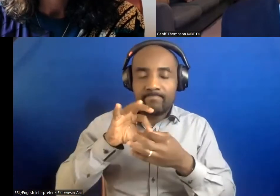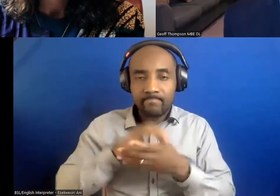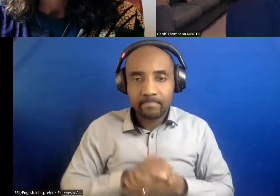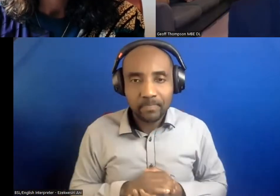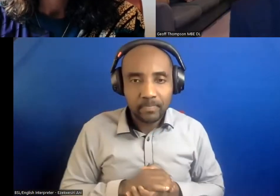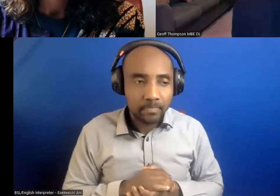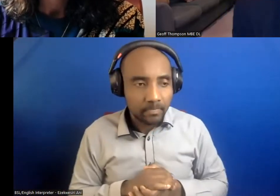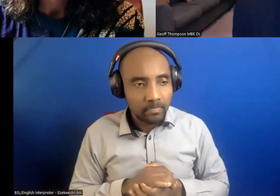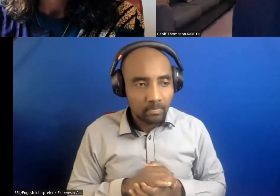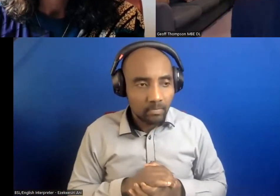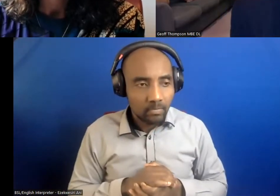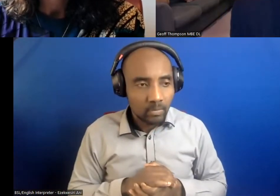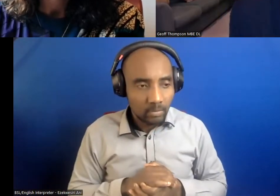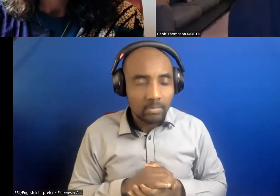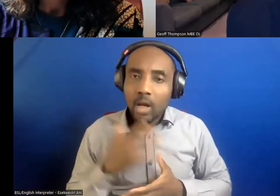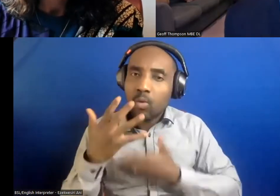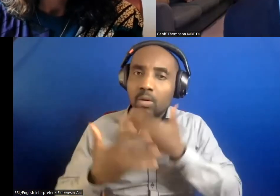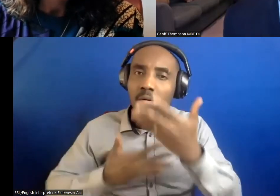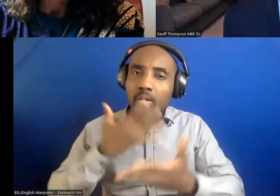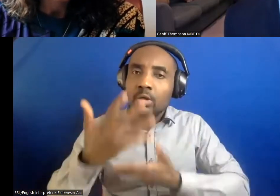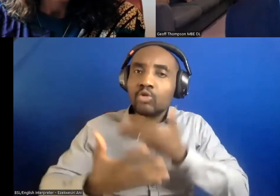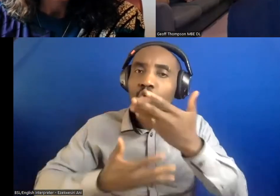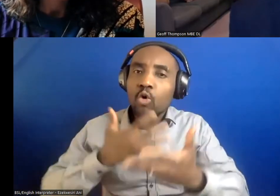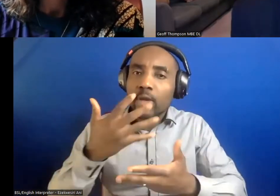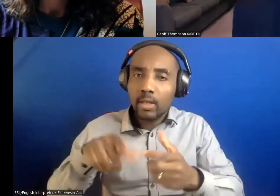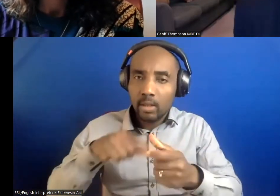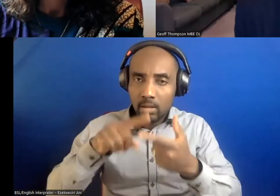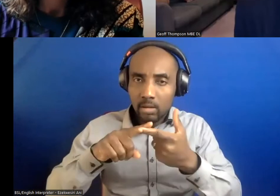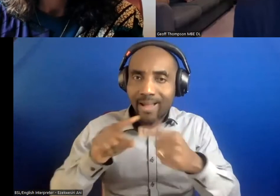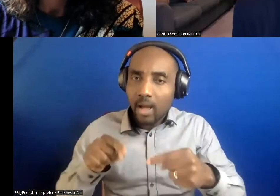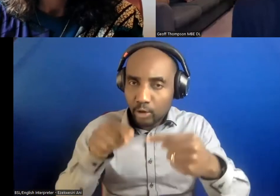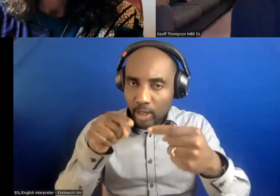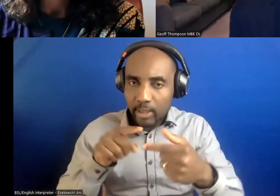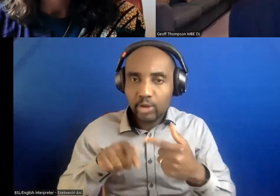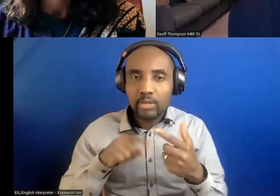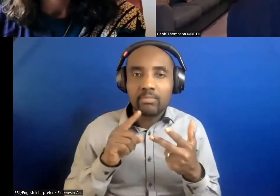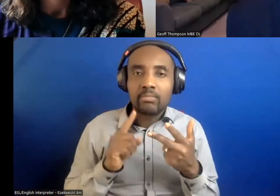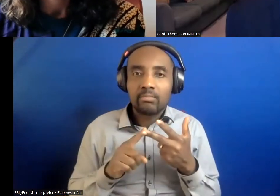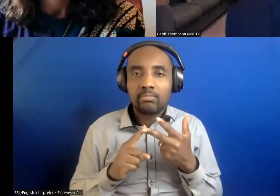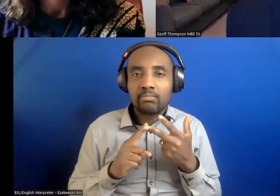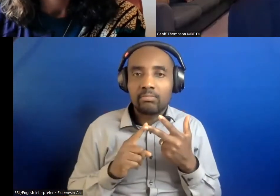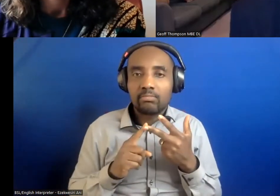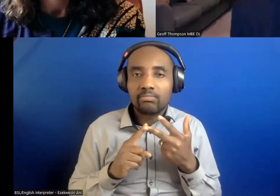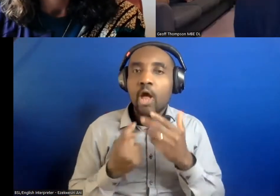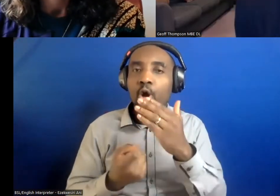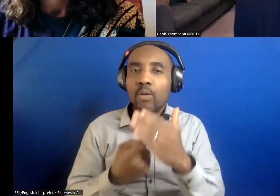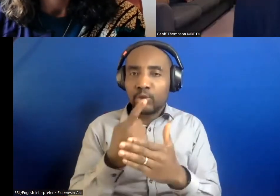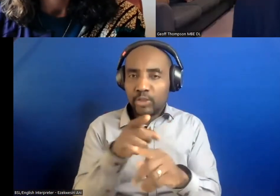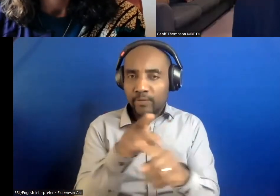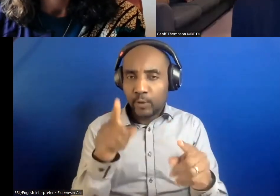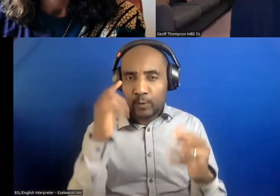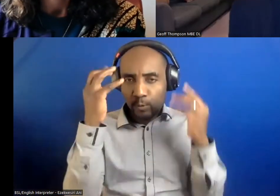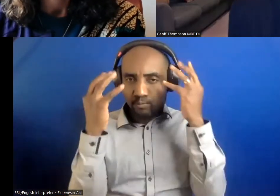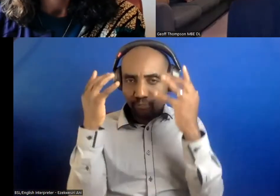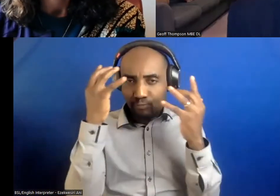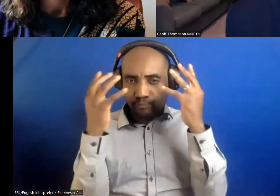I'm going to share with you a story. I'm then going to share with you a challenge, and then I'm going to leave you with an opportunity, because I think